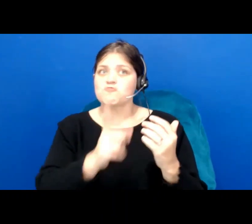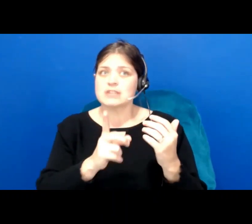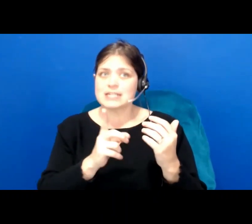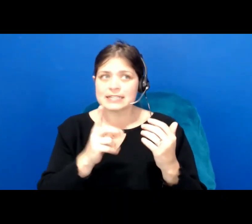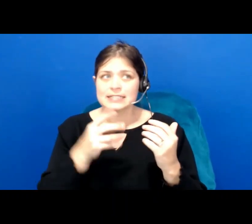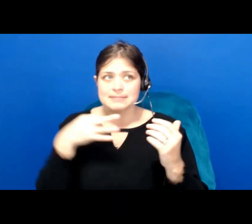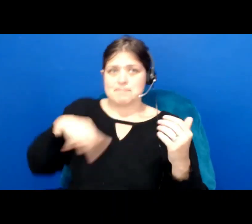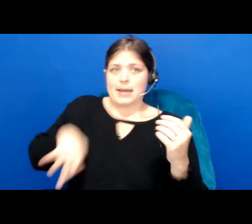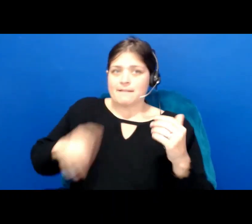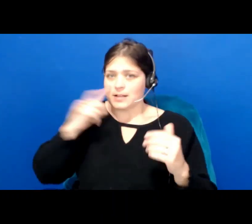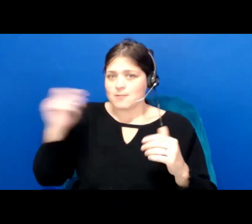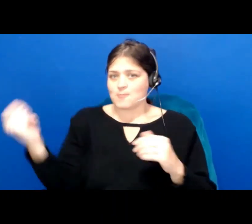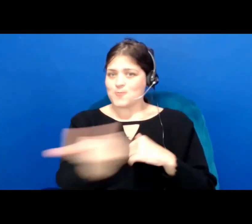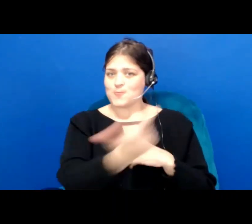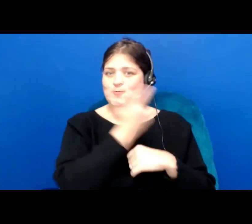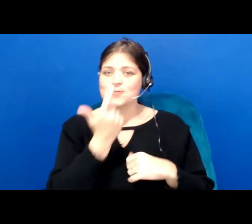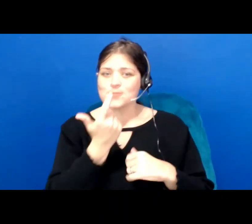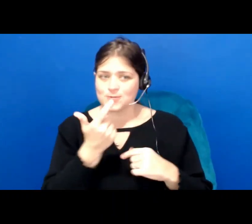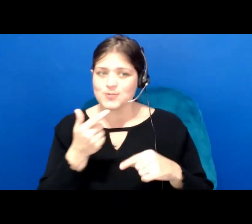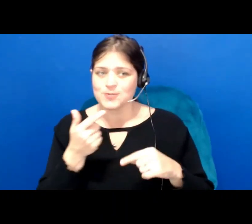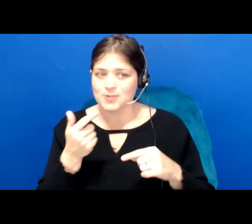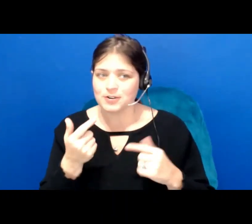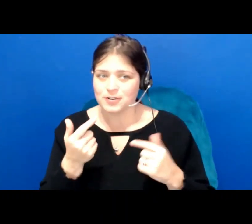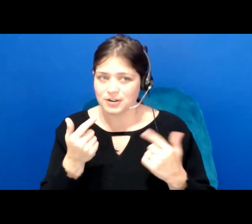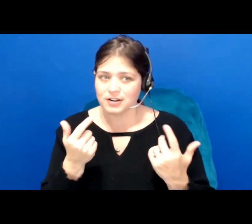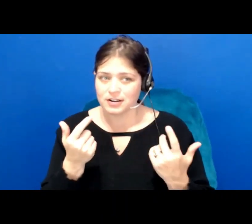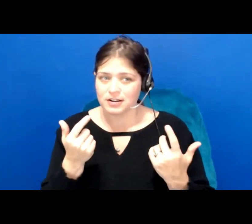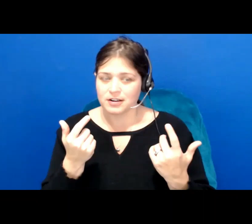success who've attended this meeting today or